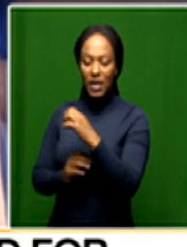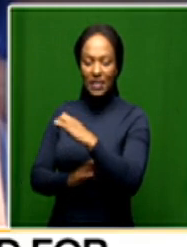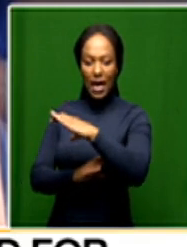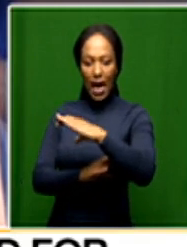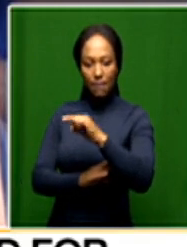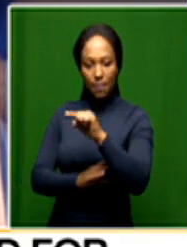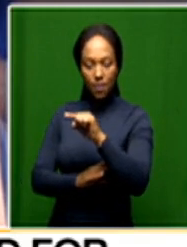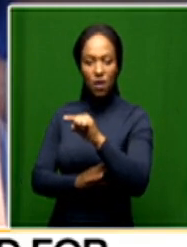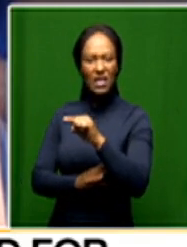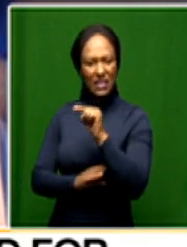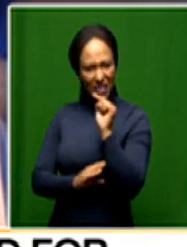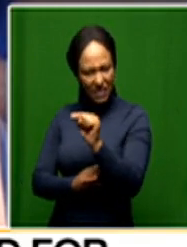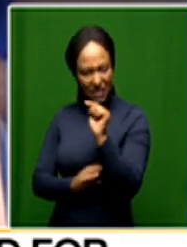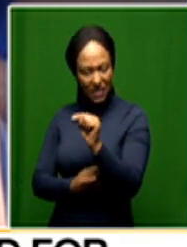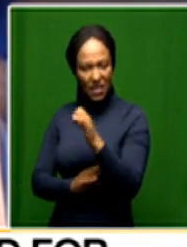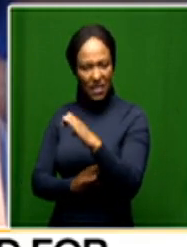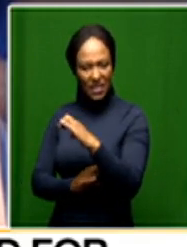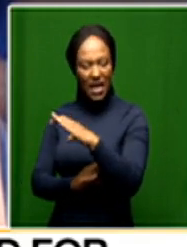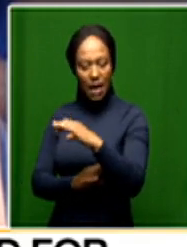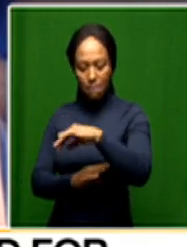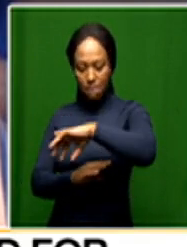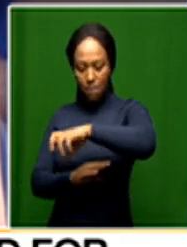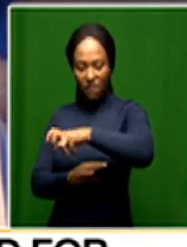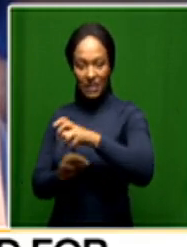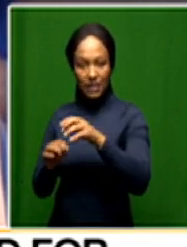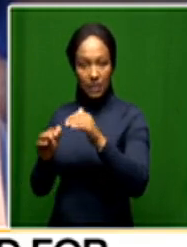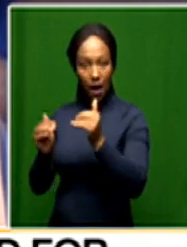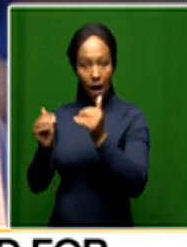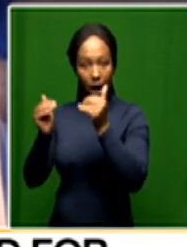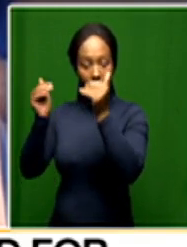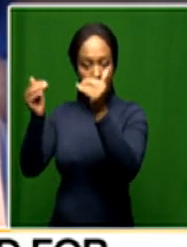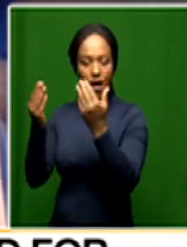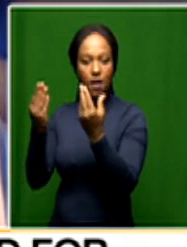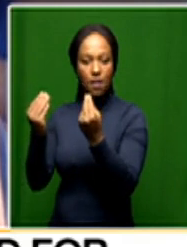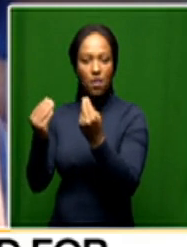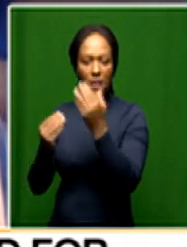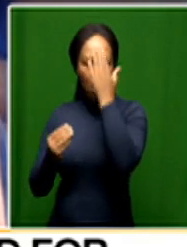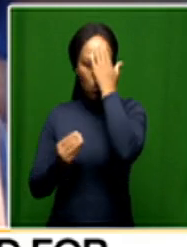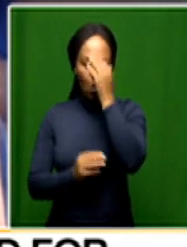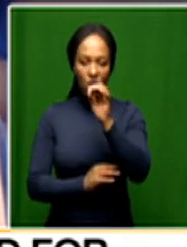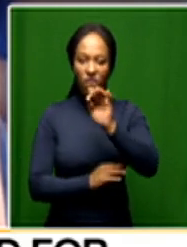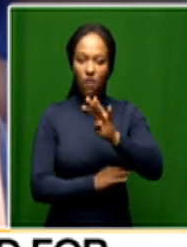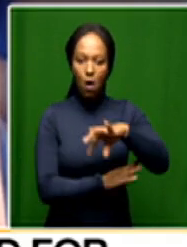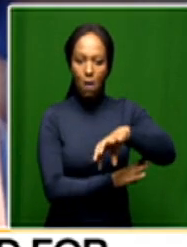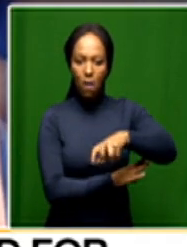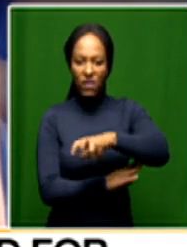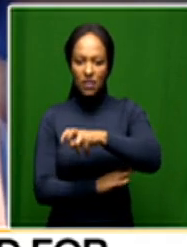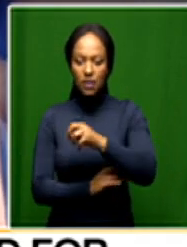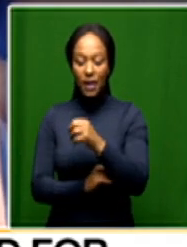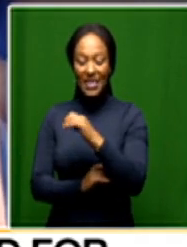was the one that sort of came out with a much higher prevalence. I know you only did four provinces, but that Eastern Cape